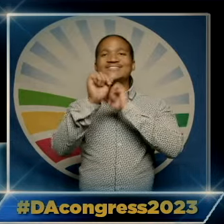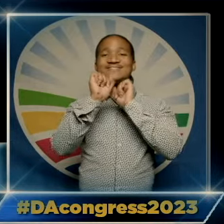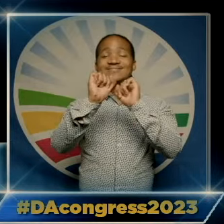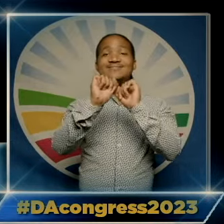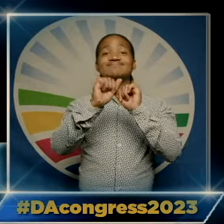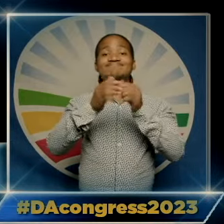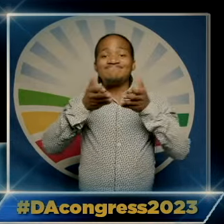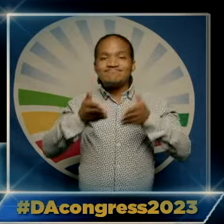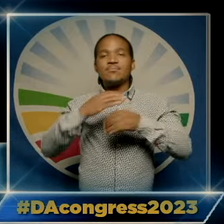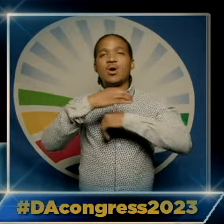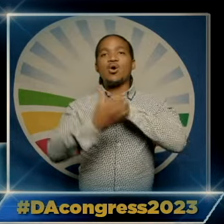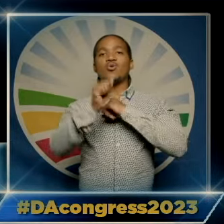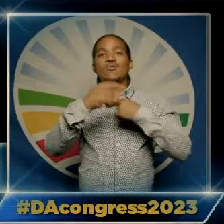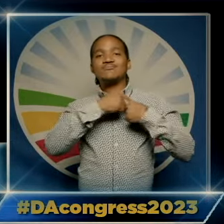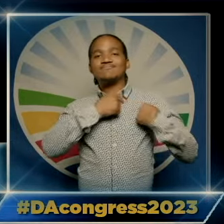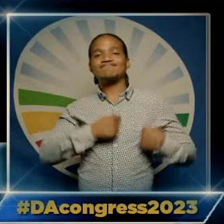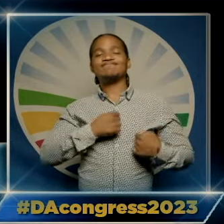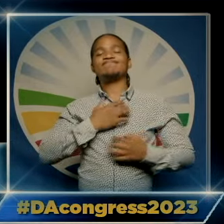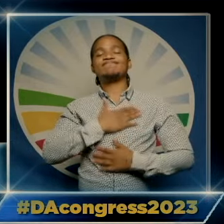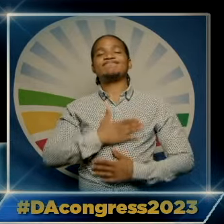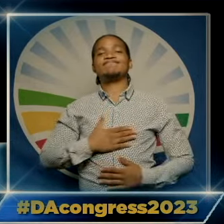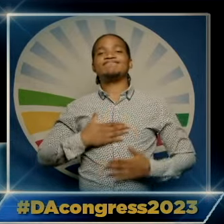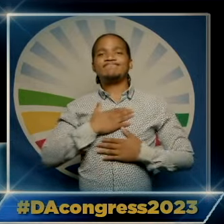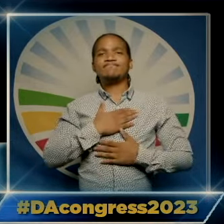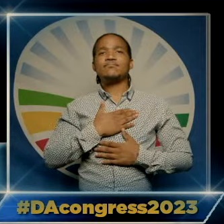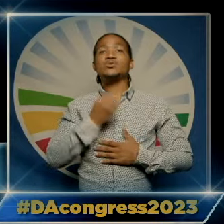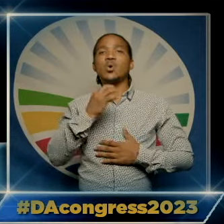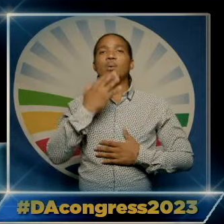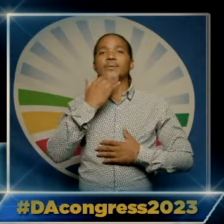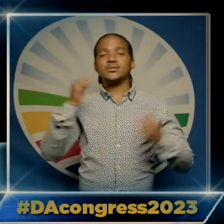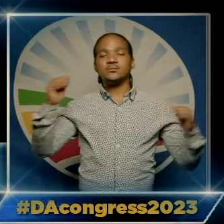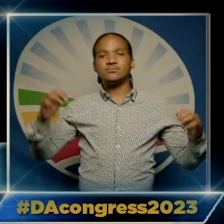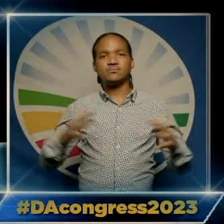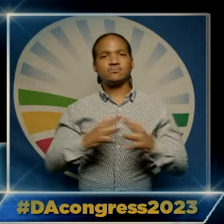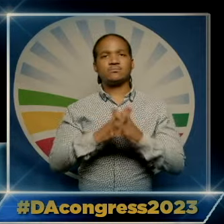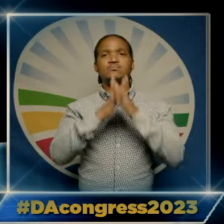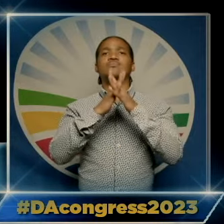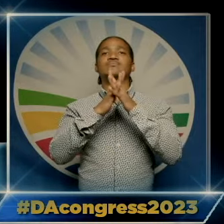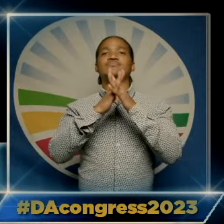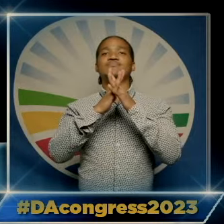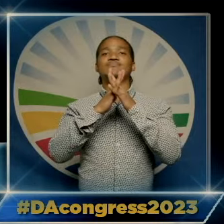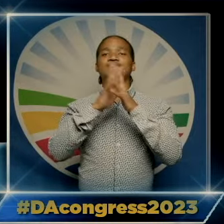lies. Let us unite and rebuild South Africa.